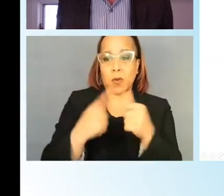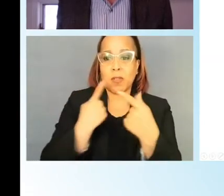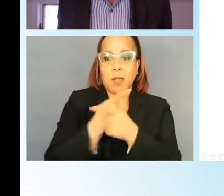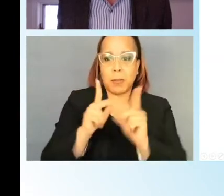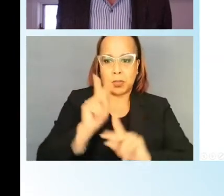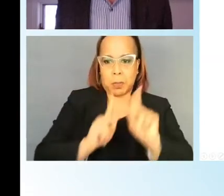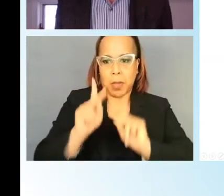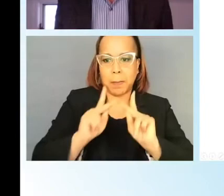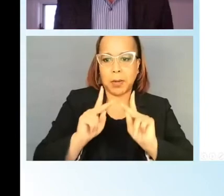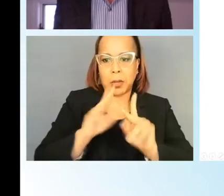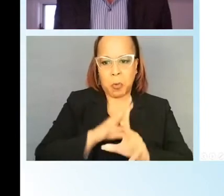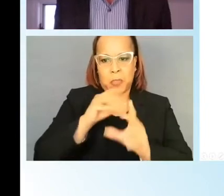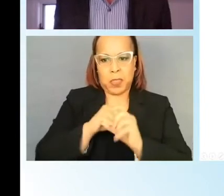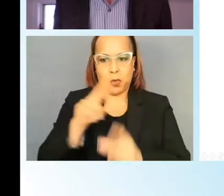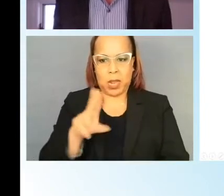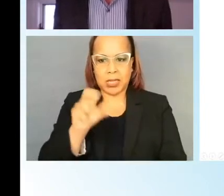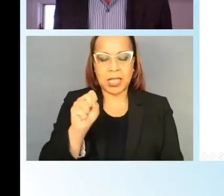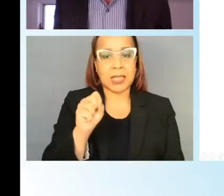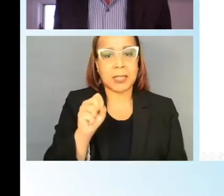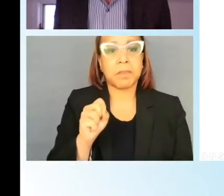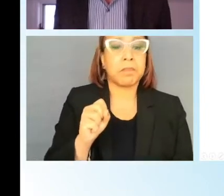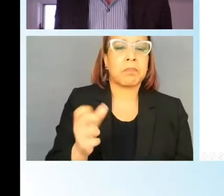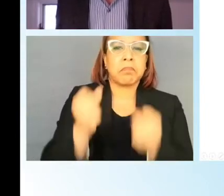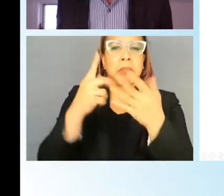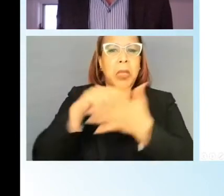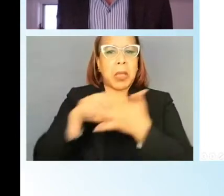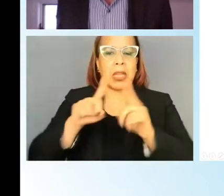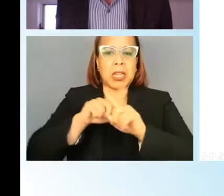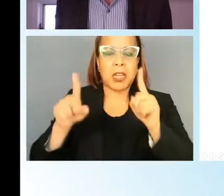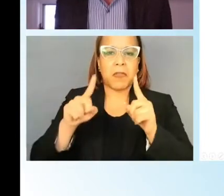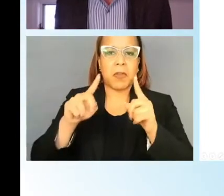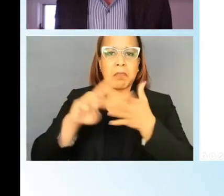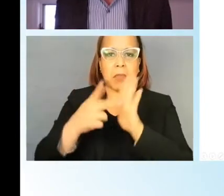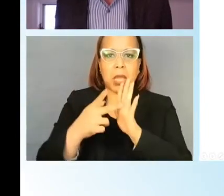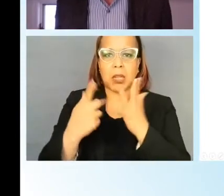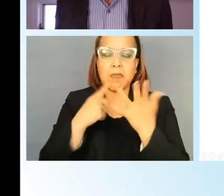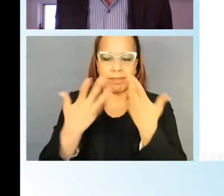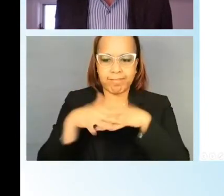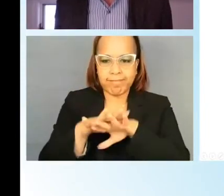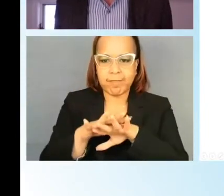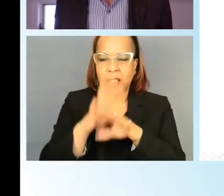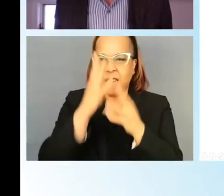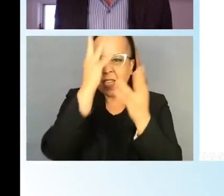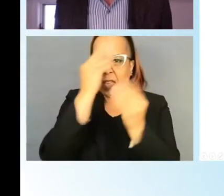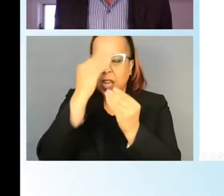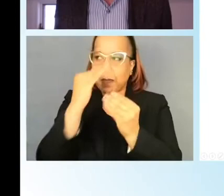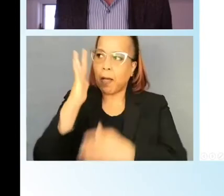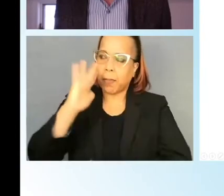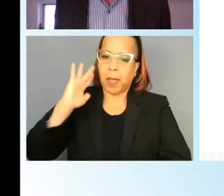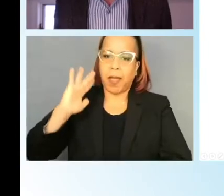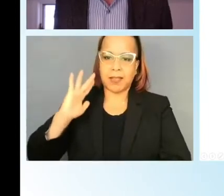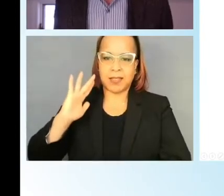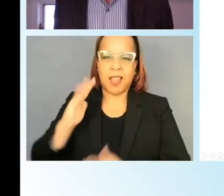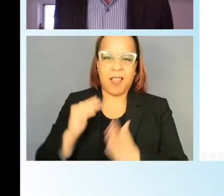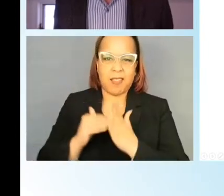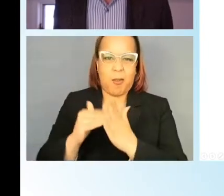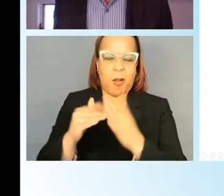United States. So many different meanings coming together at an occasion of thinking about the past, as is often the